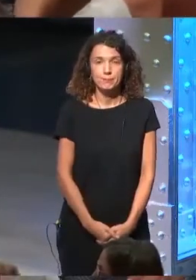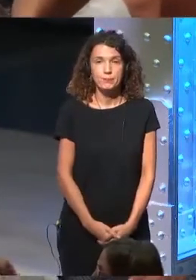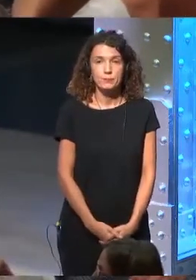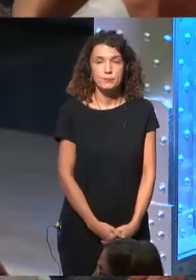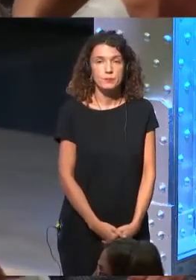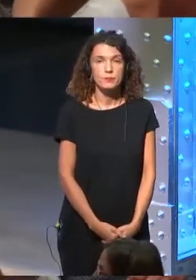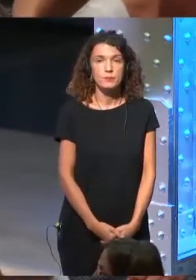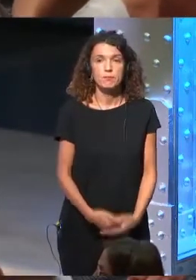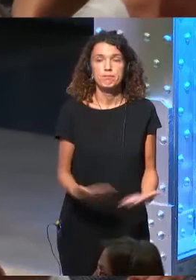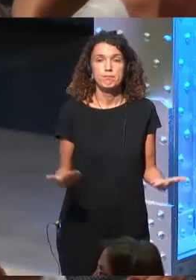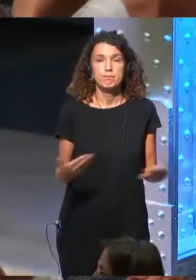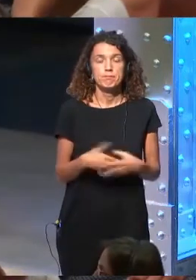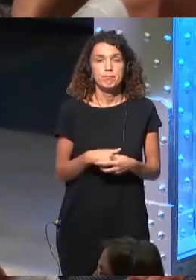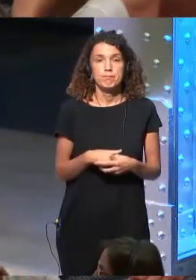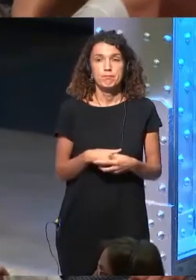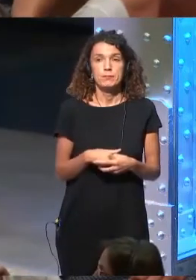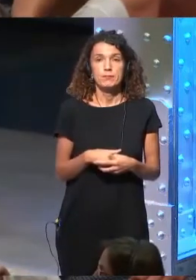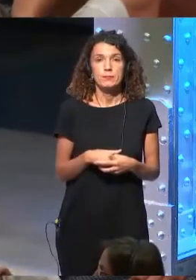Thank you.